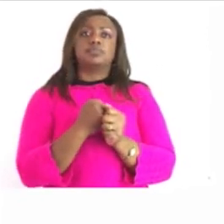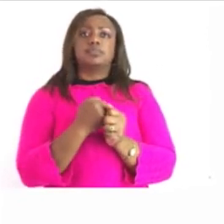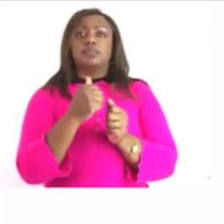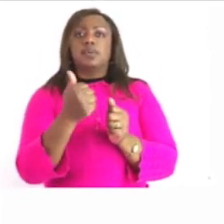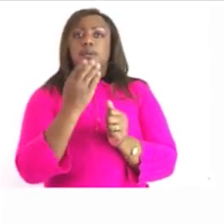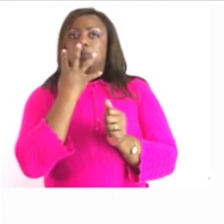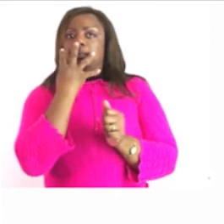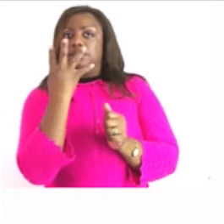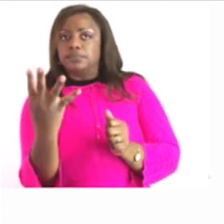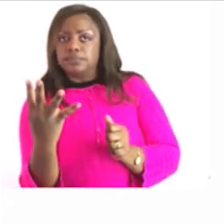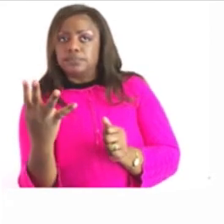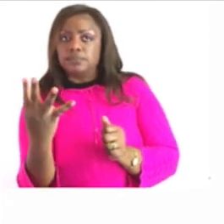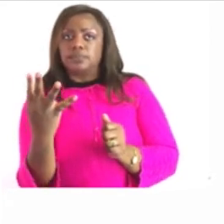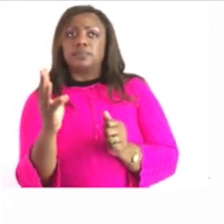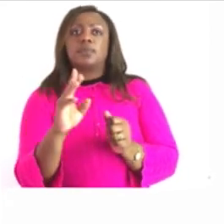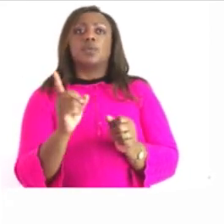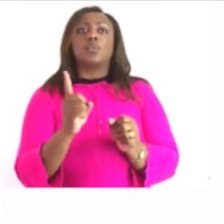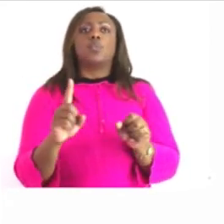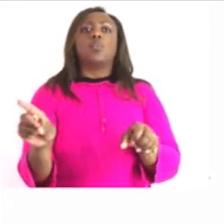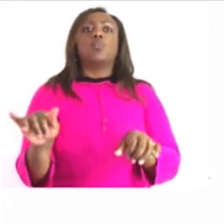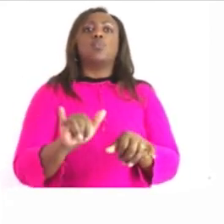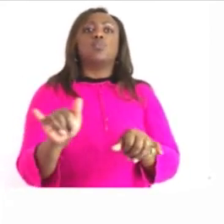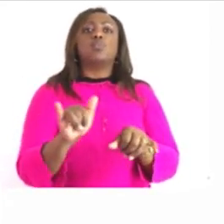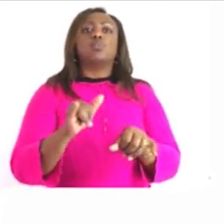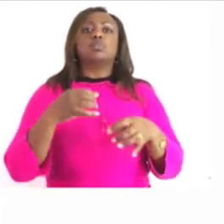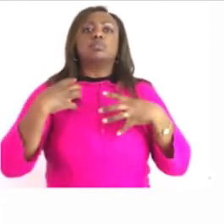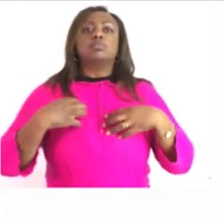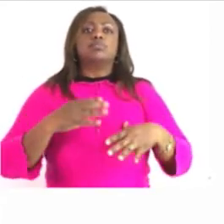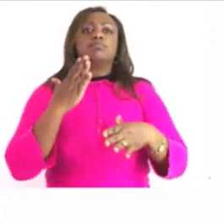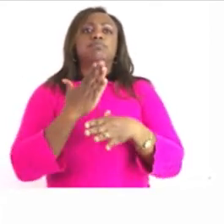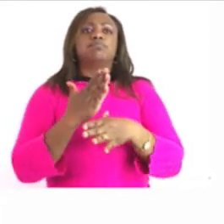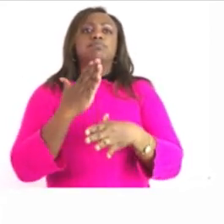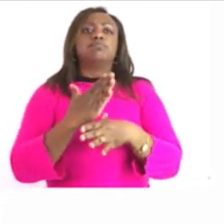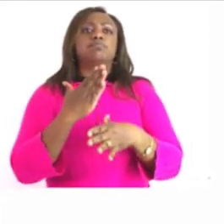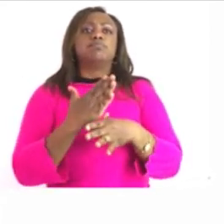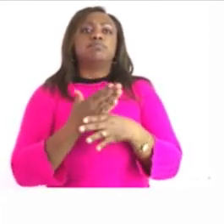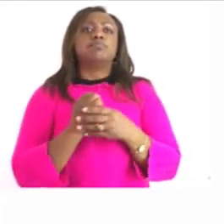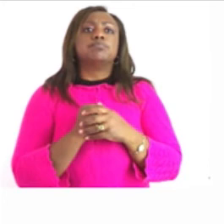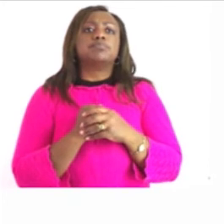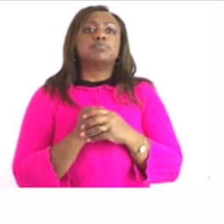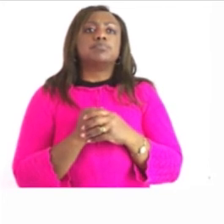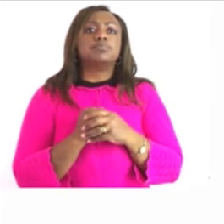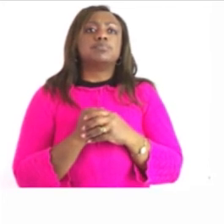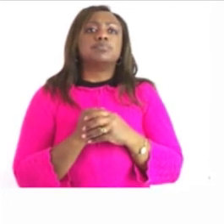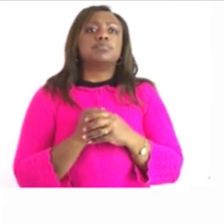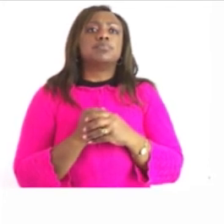their functions, now we are looking at how are those parts of the breathing system work